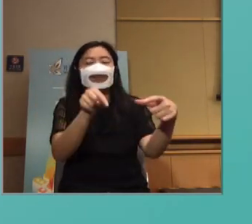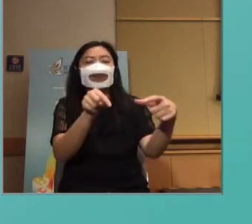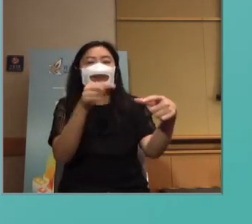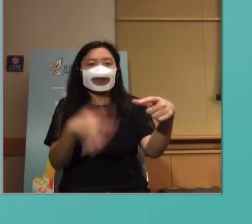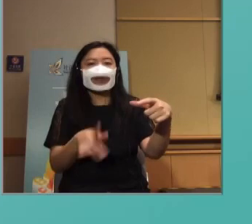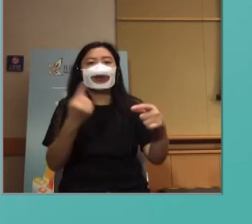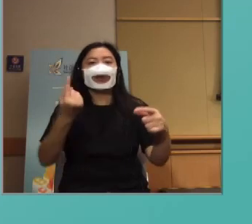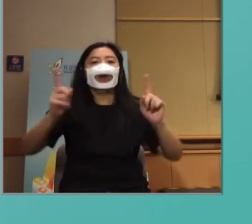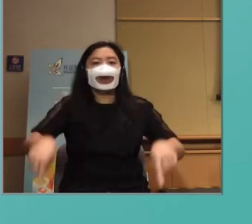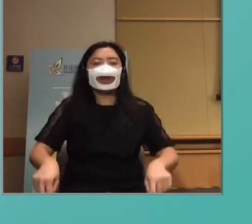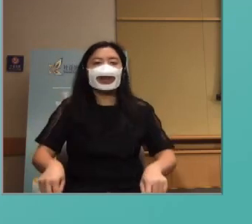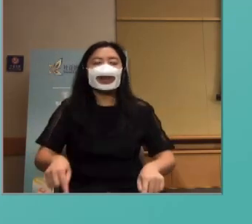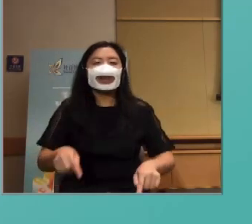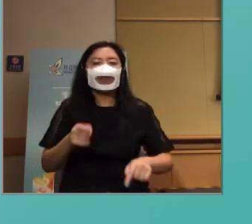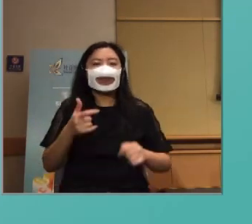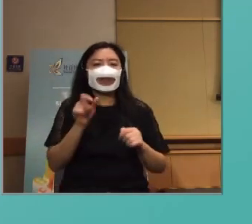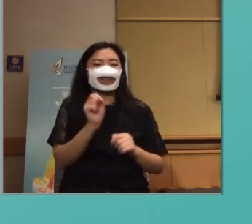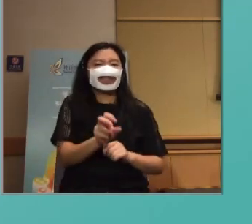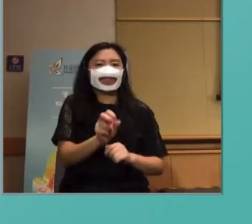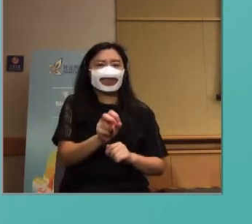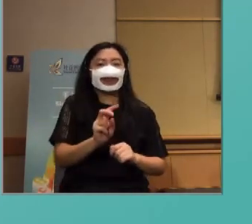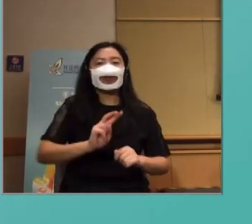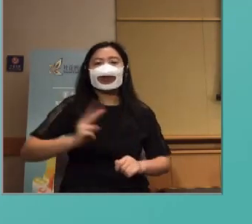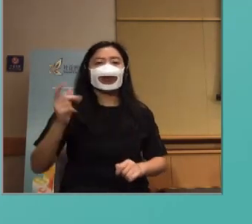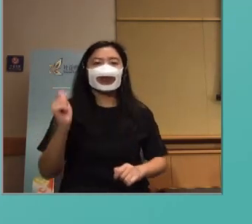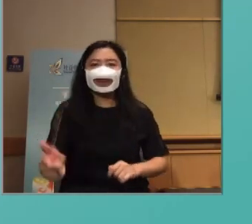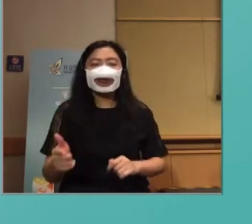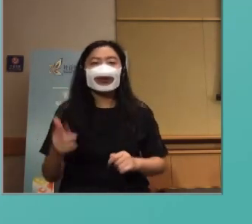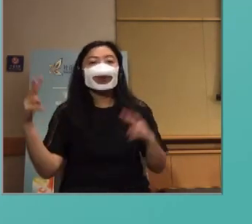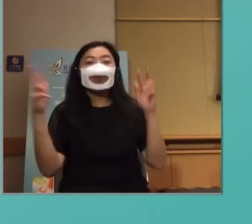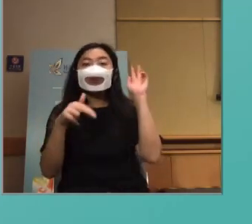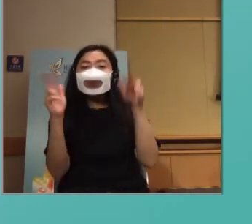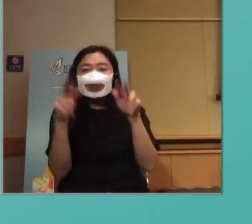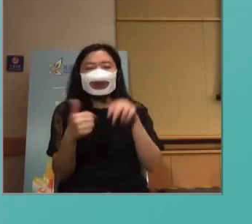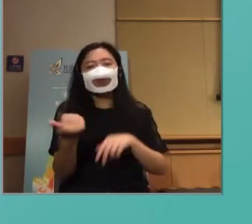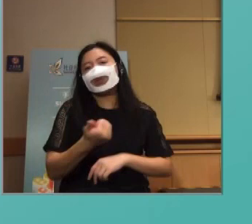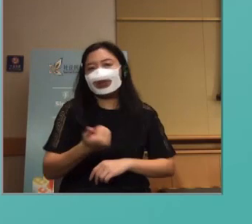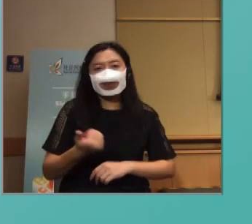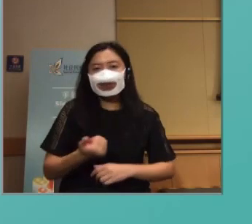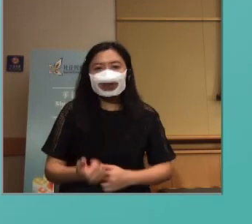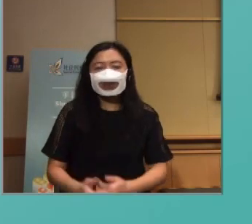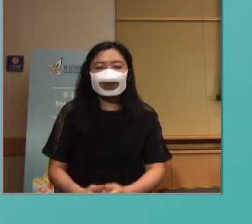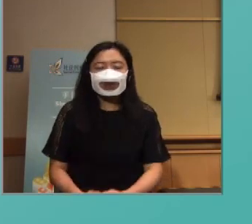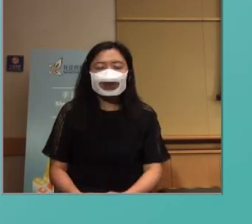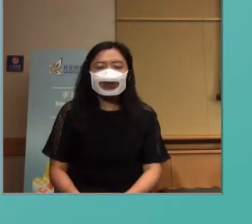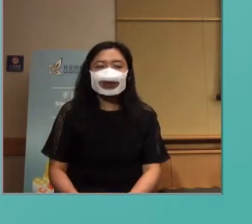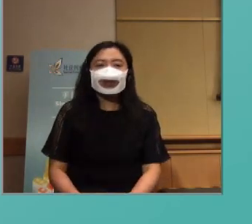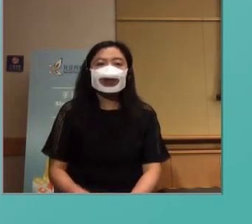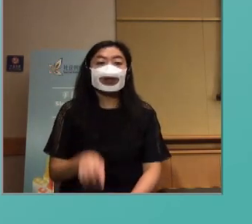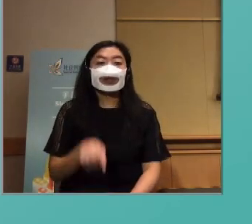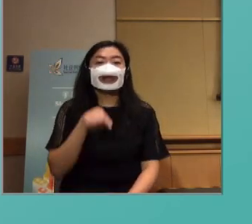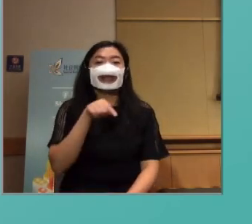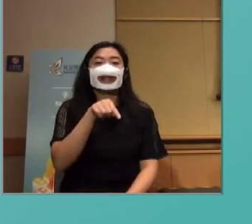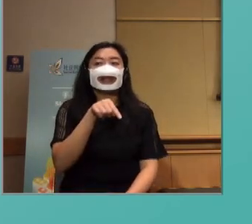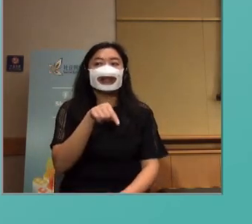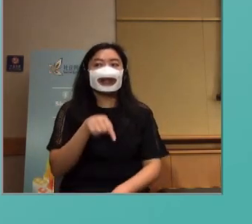extremely reliable. You can't change it, and and these are the things that don't exist in Web 2, not